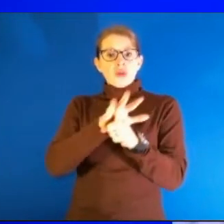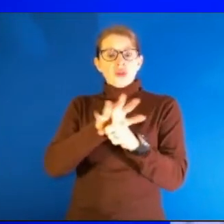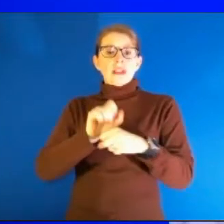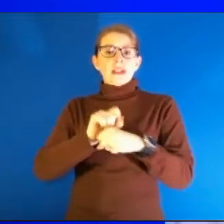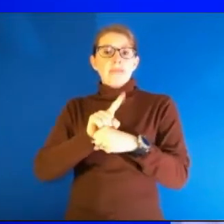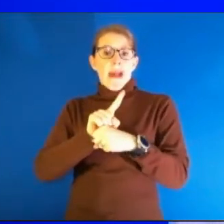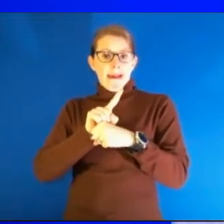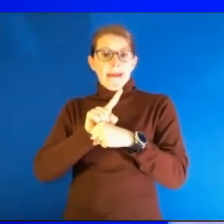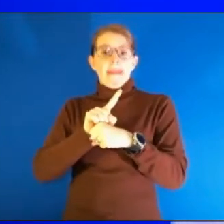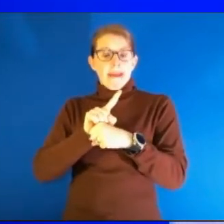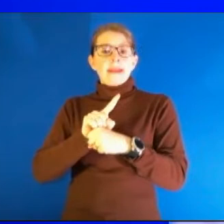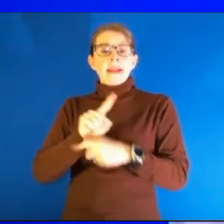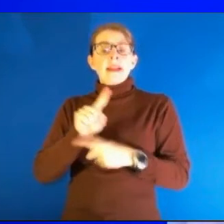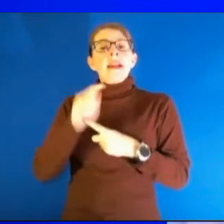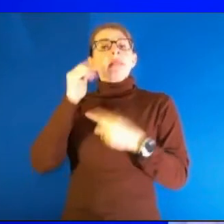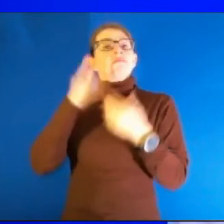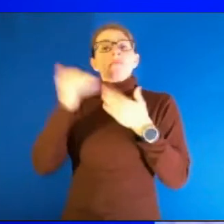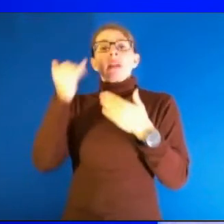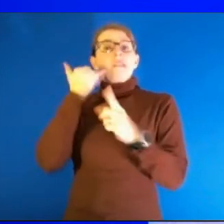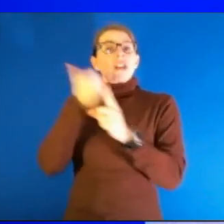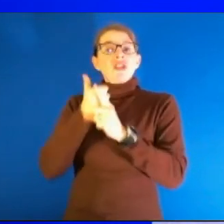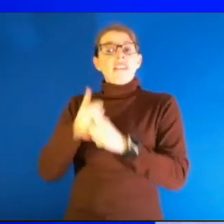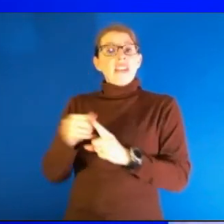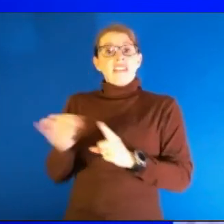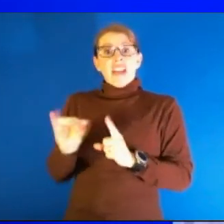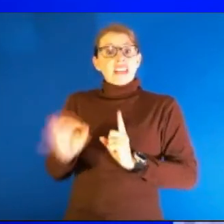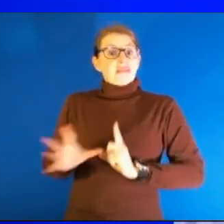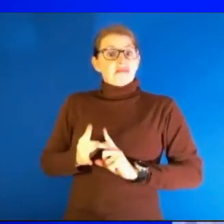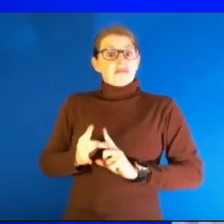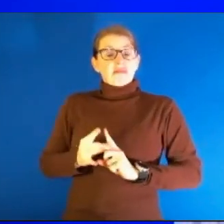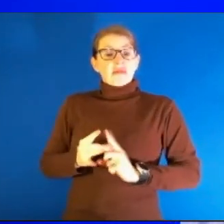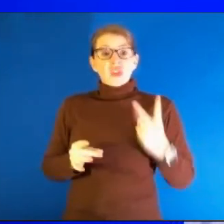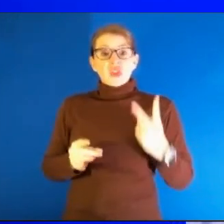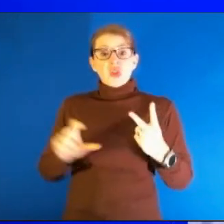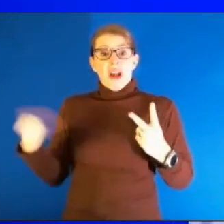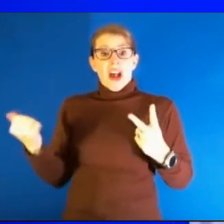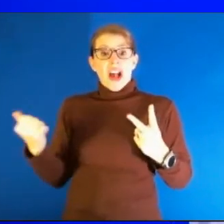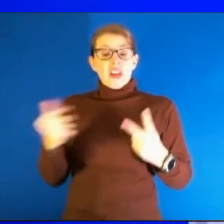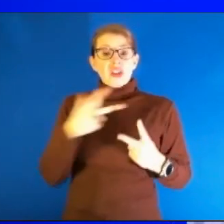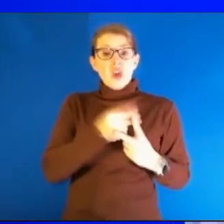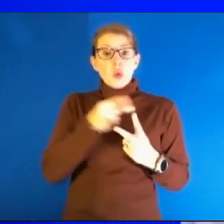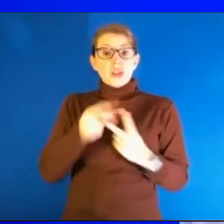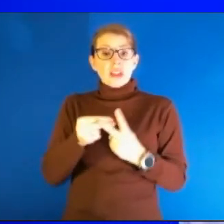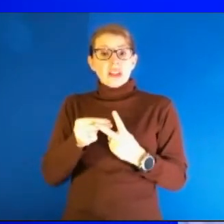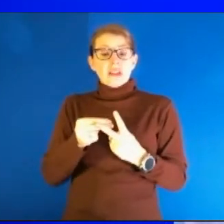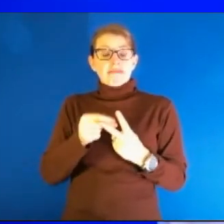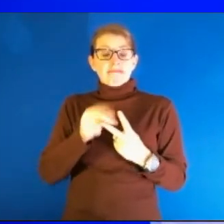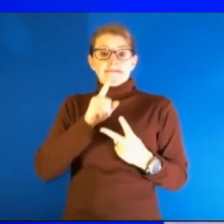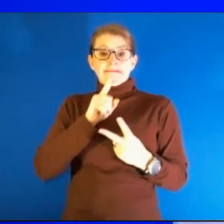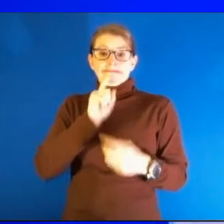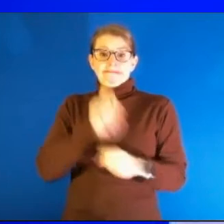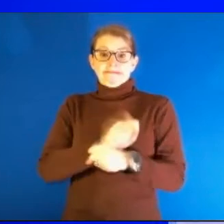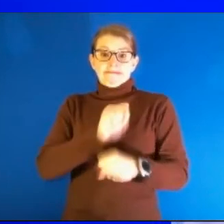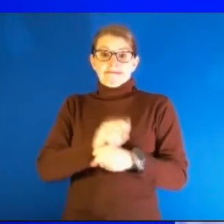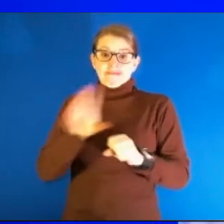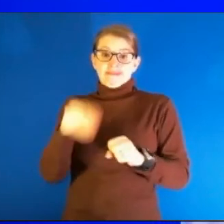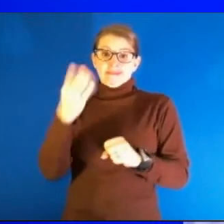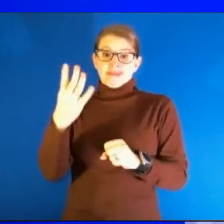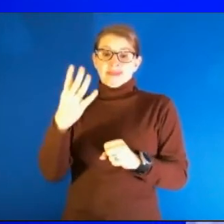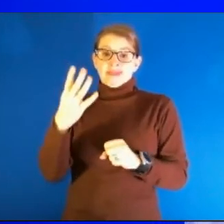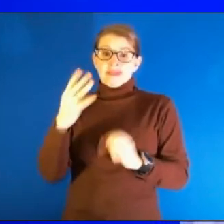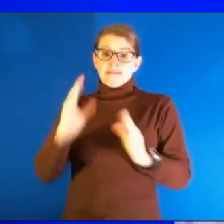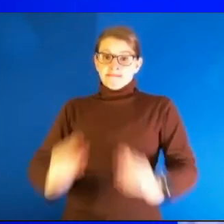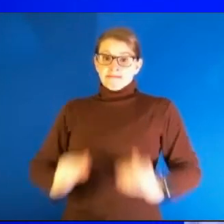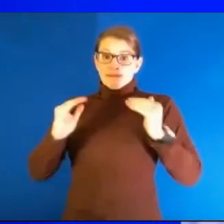said, even if you've been infected, it's really those 2 other doses of vaccine that are really going to give you, number 1, high antibody levels,